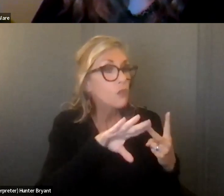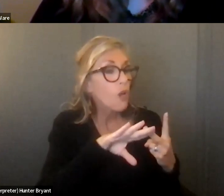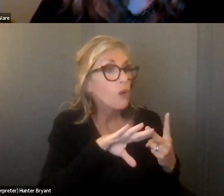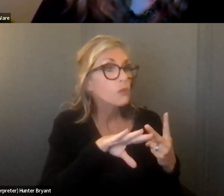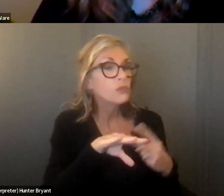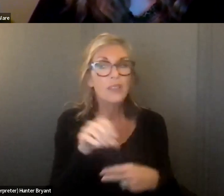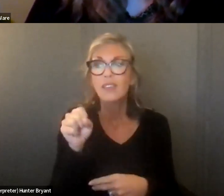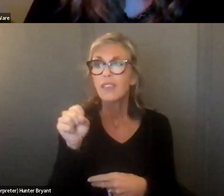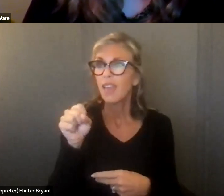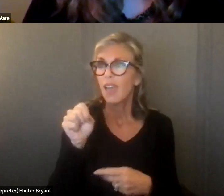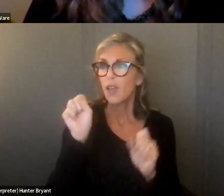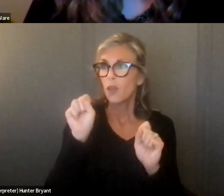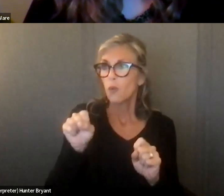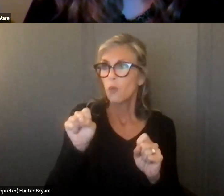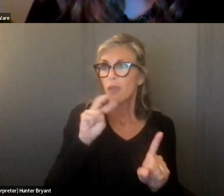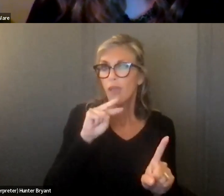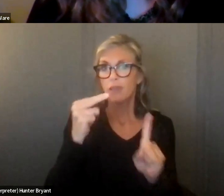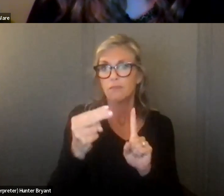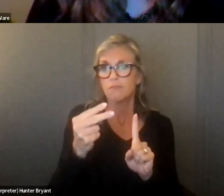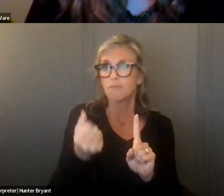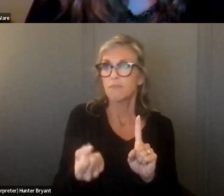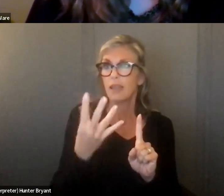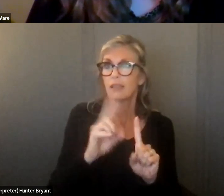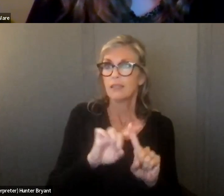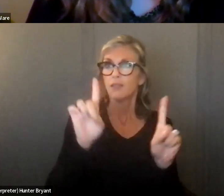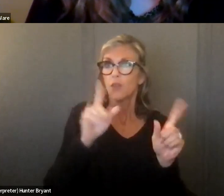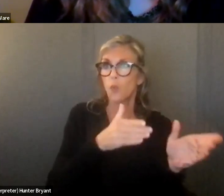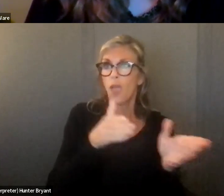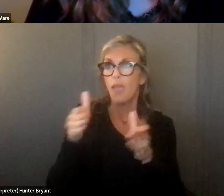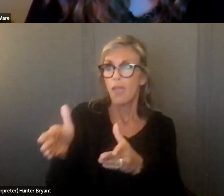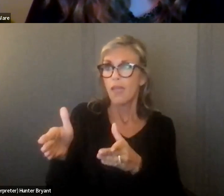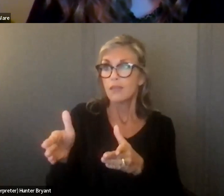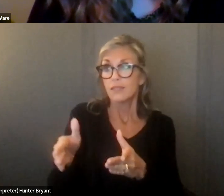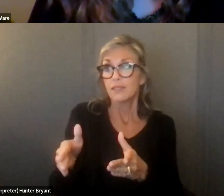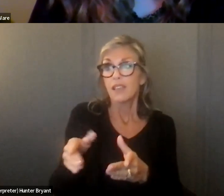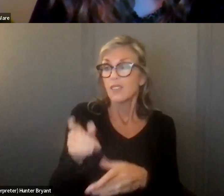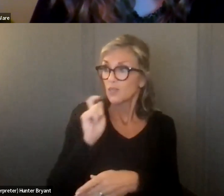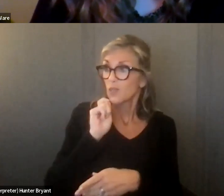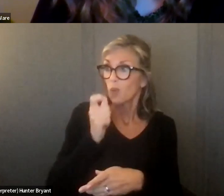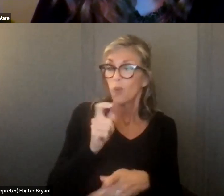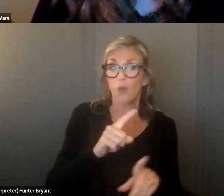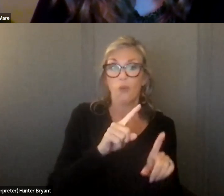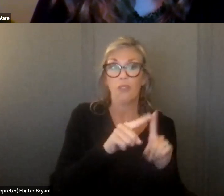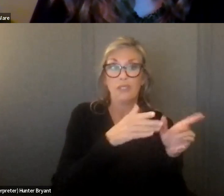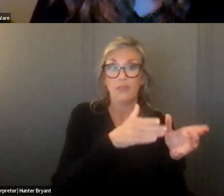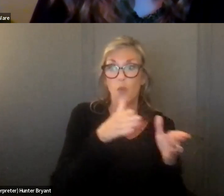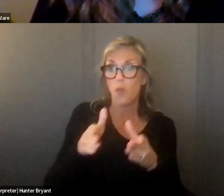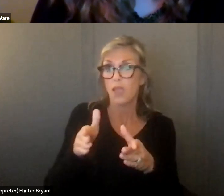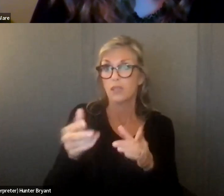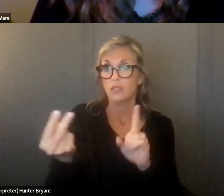ways. It's really kind of cool to look at all the different ways you can examine all of the